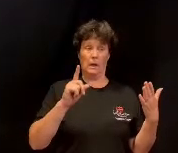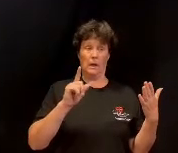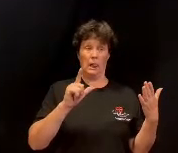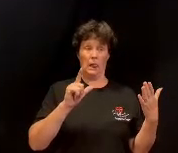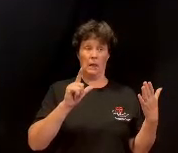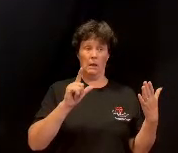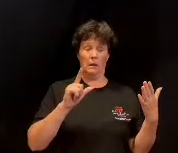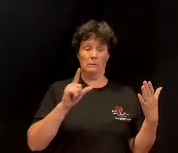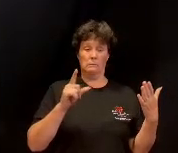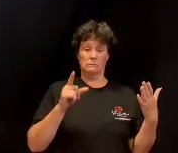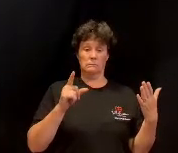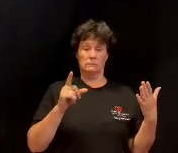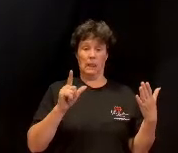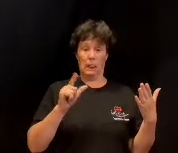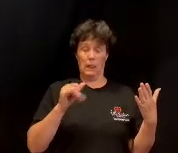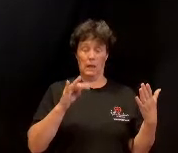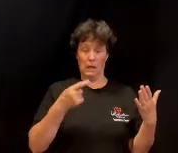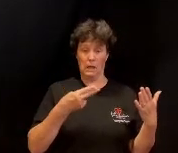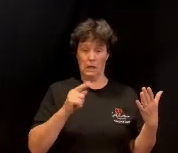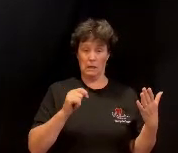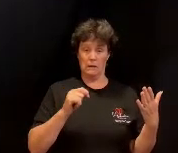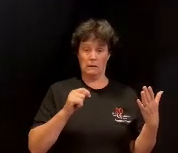5 Coca-Colas in 5 others.